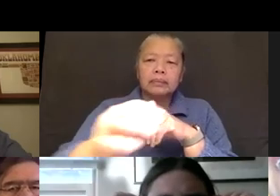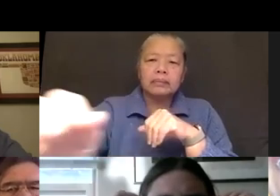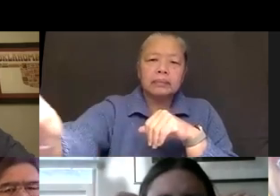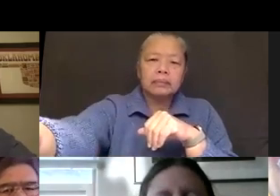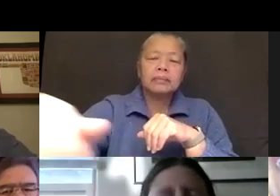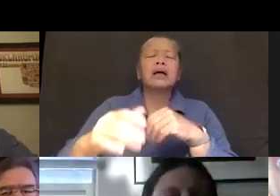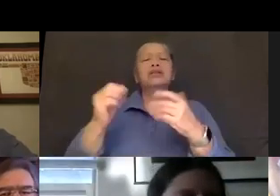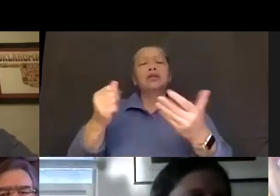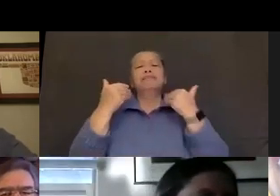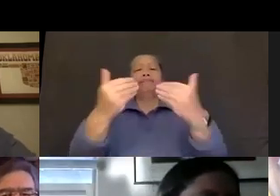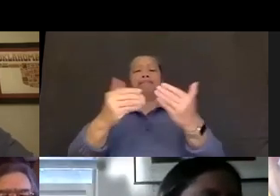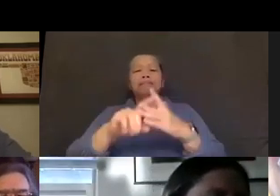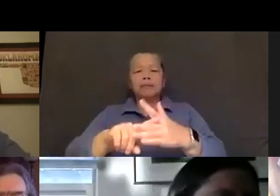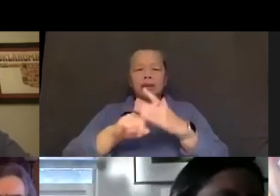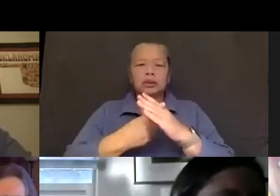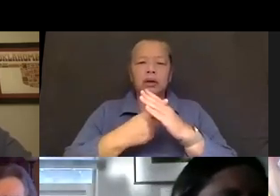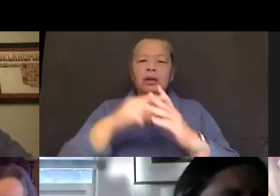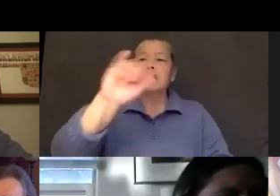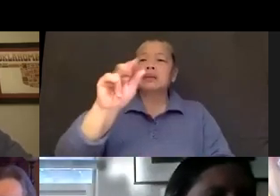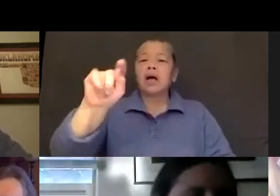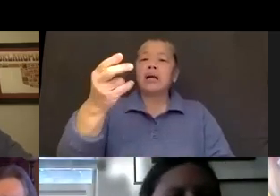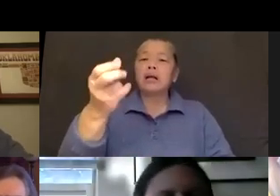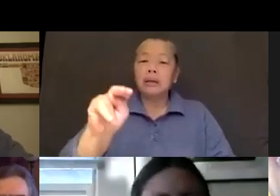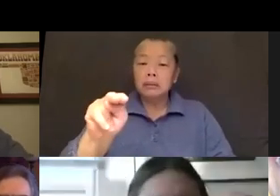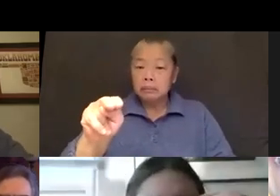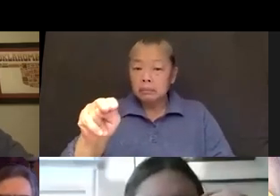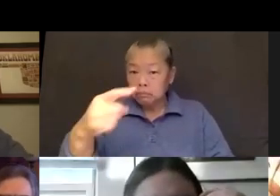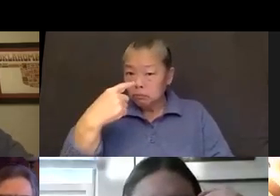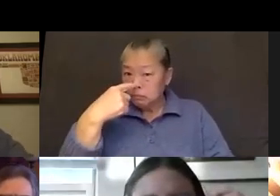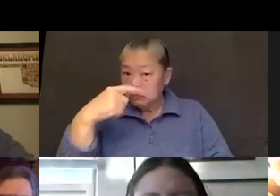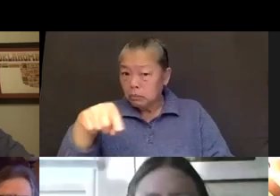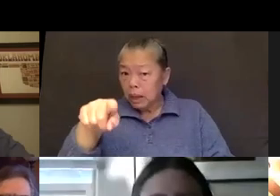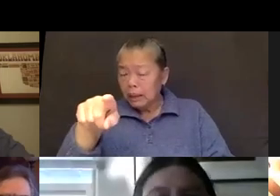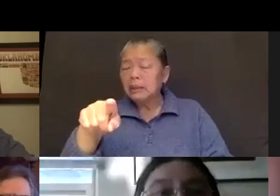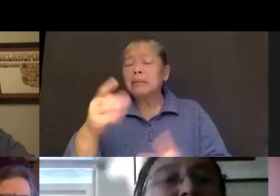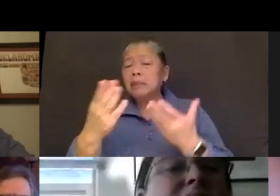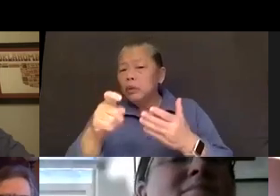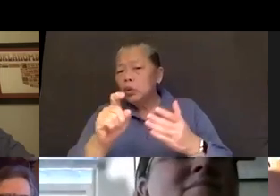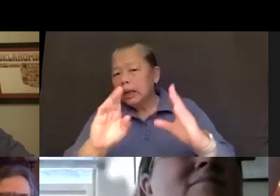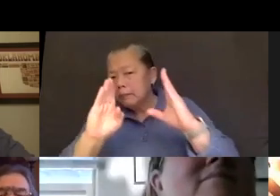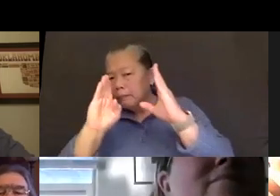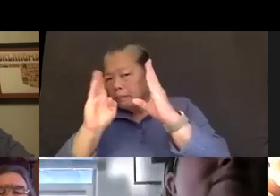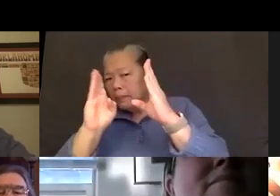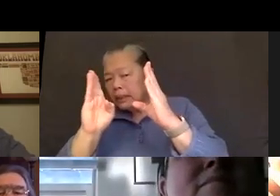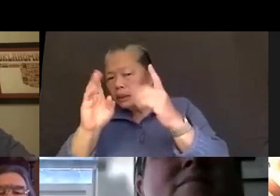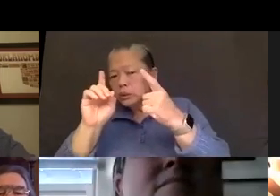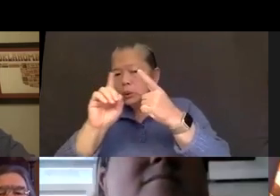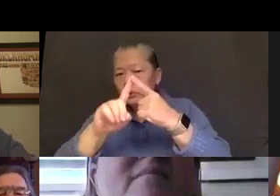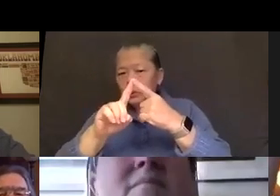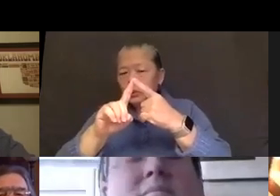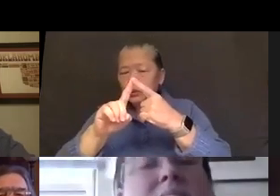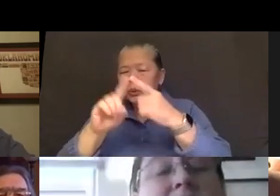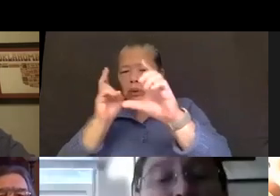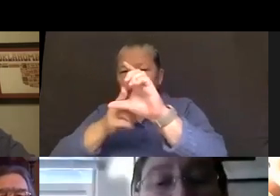Well, let's go ahead and get started. And Jonathan, if you don't mind, if you will pay attention to the participants list